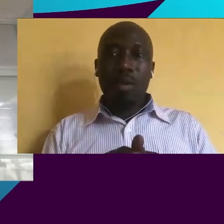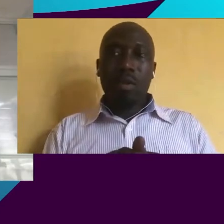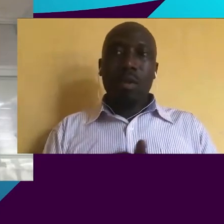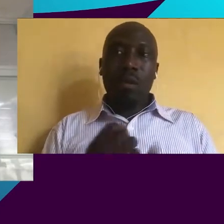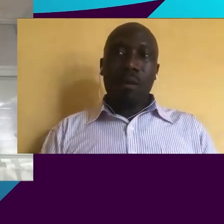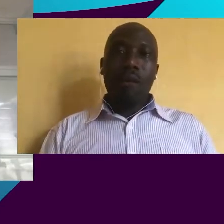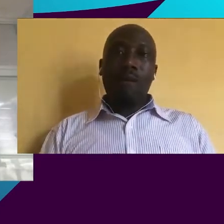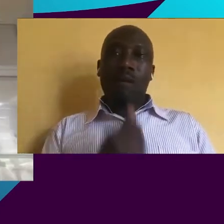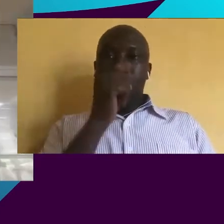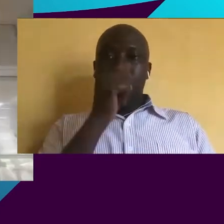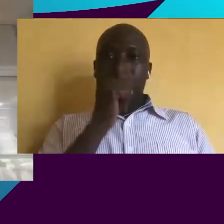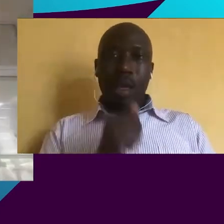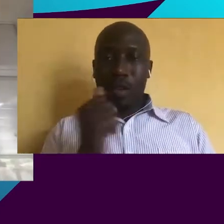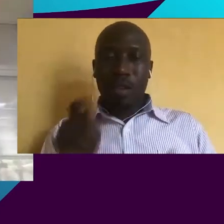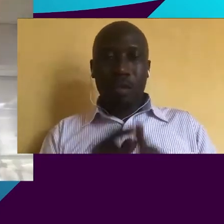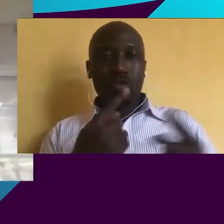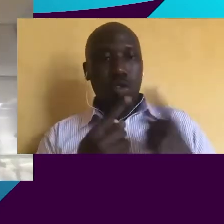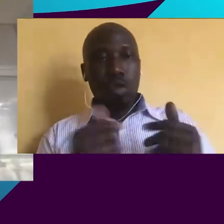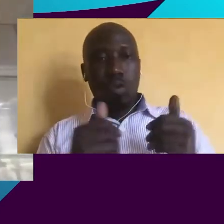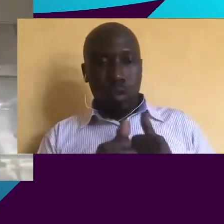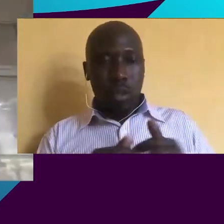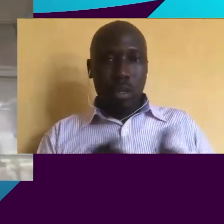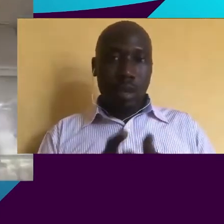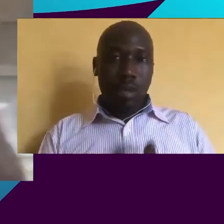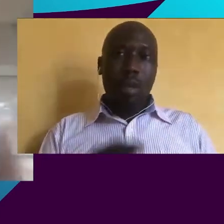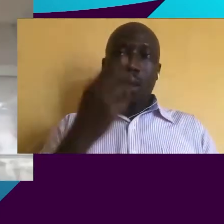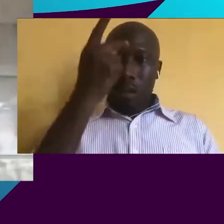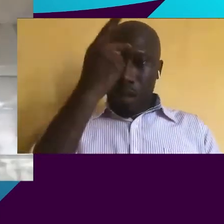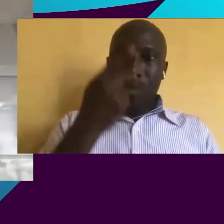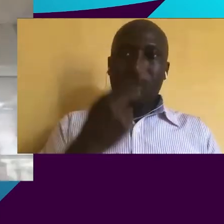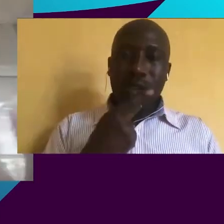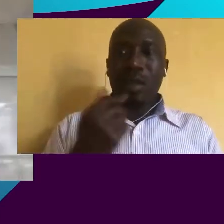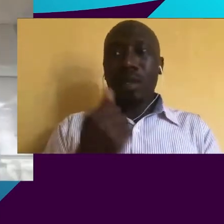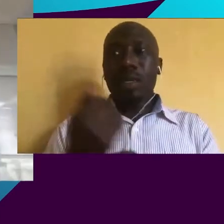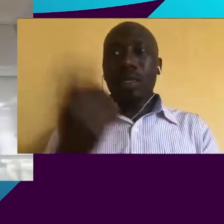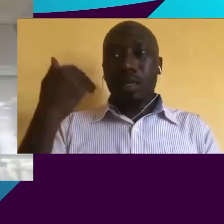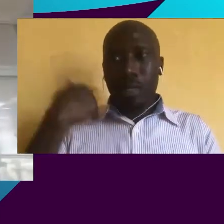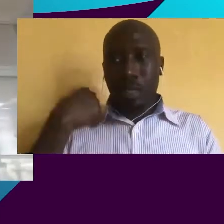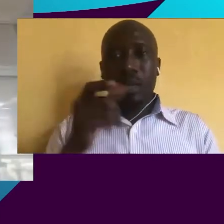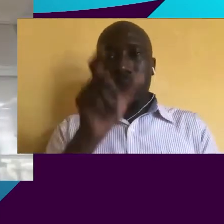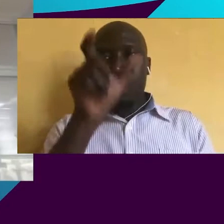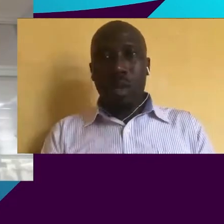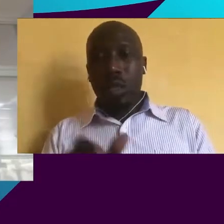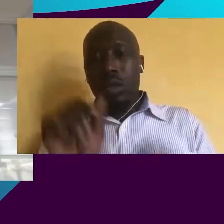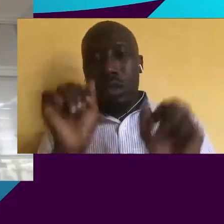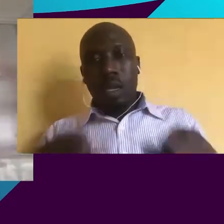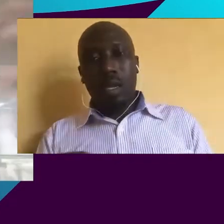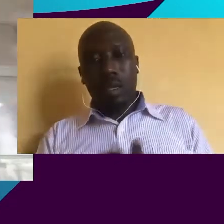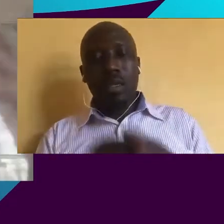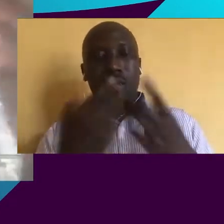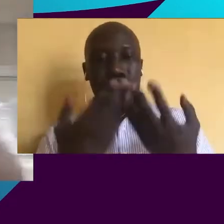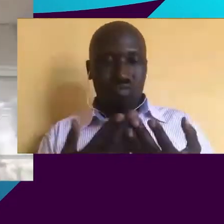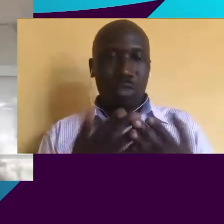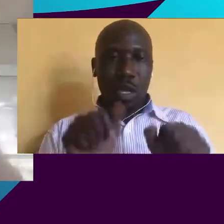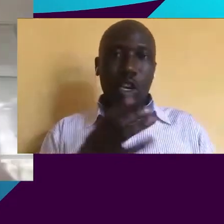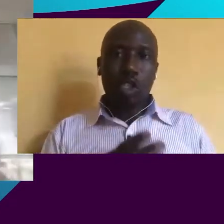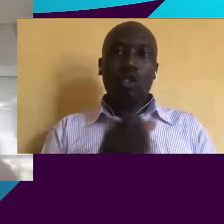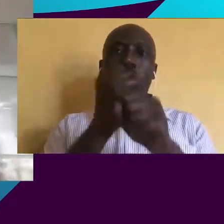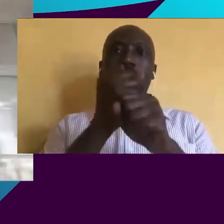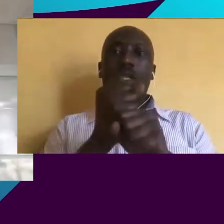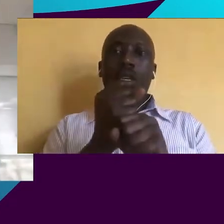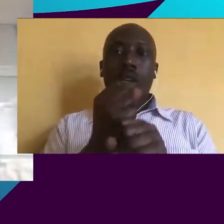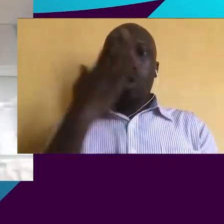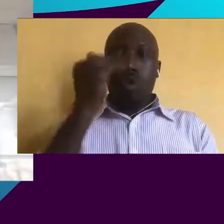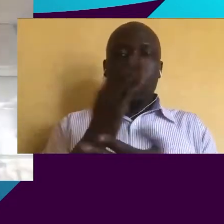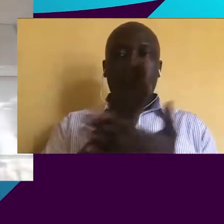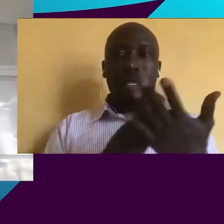whether it's a parent, whether it's a sister, someone they can confide in. That's why sometimes I'm